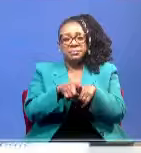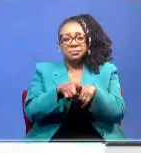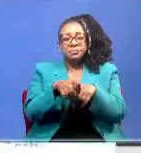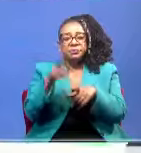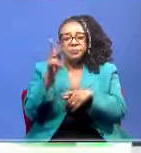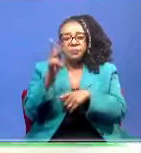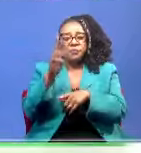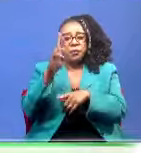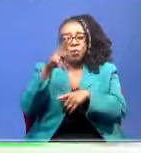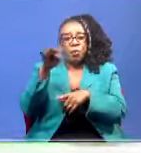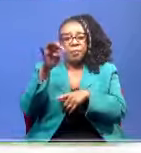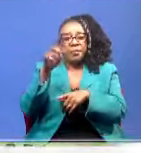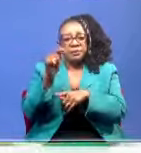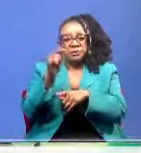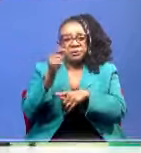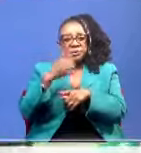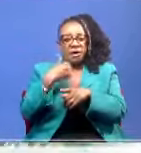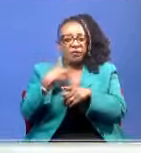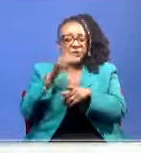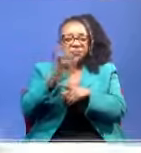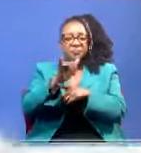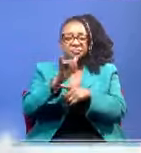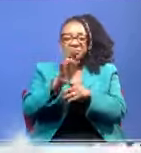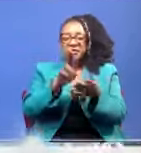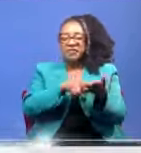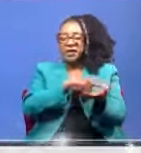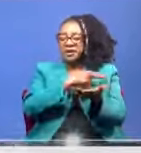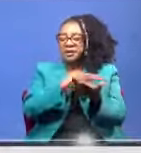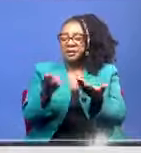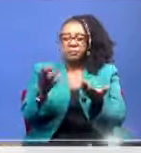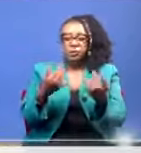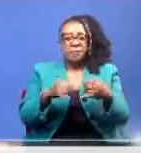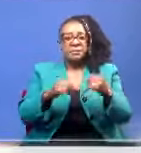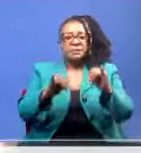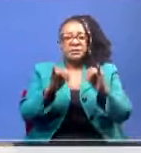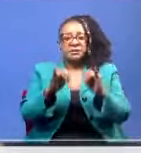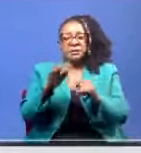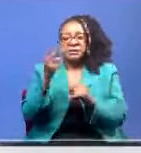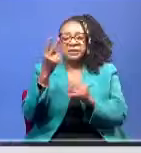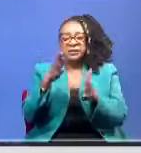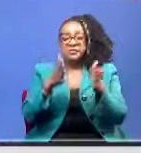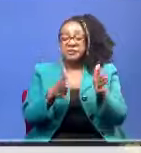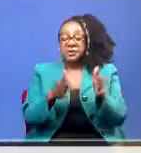KUPPET raising the ante in protest of failure to implement the second phase of the